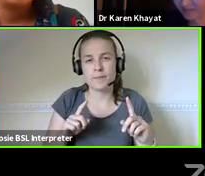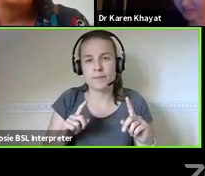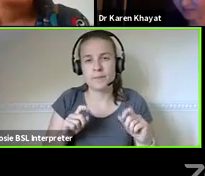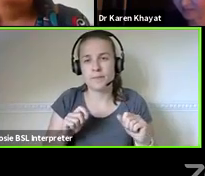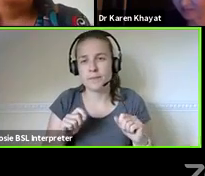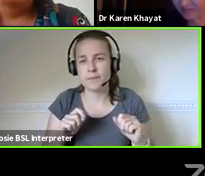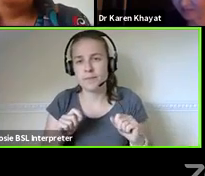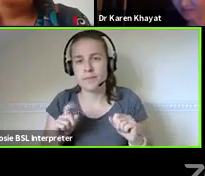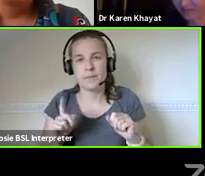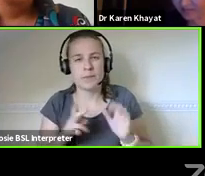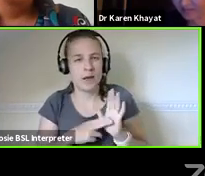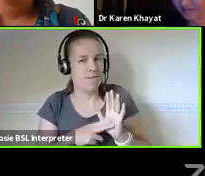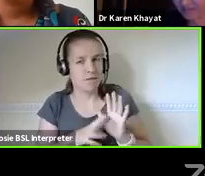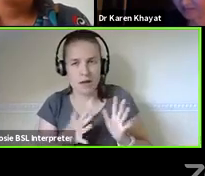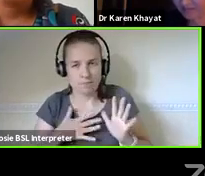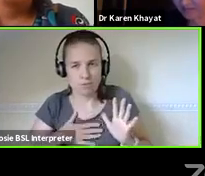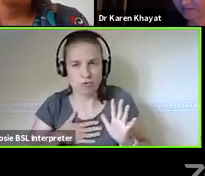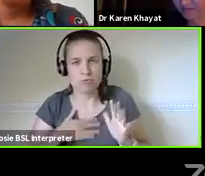Sorry.